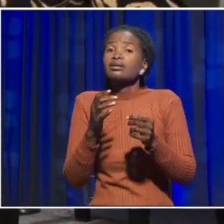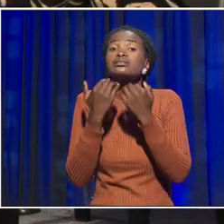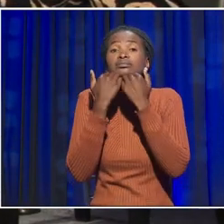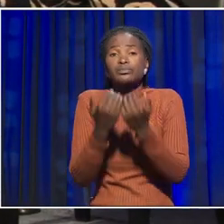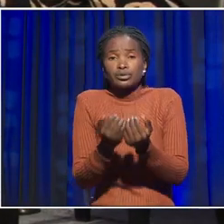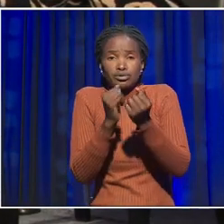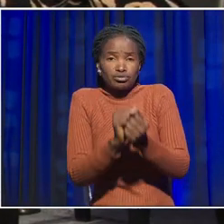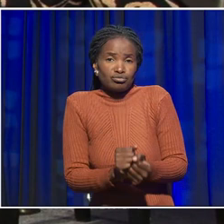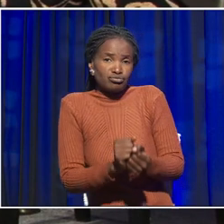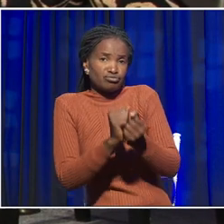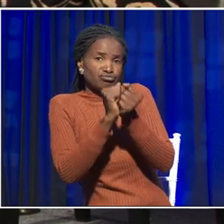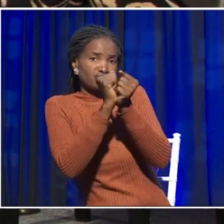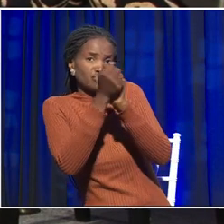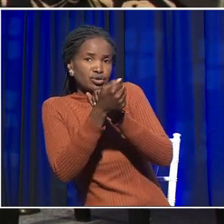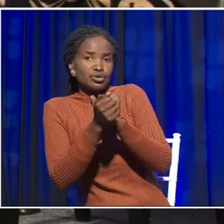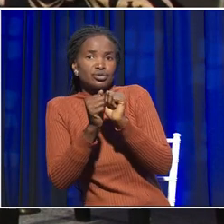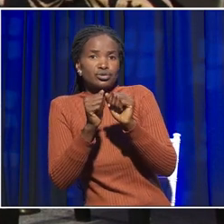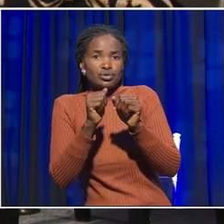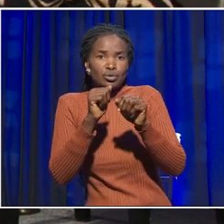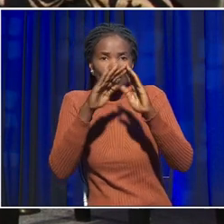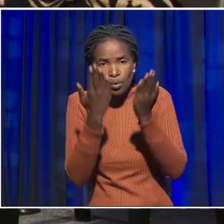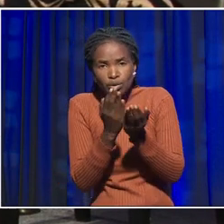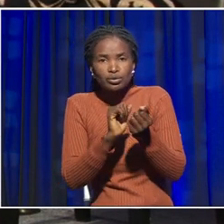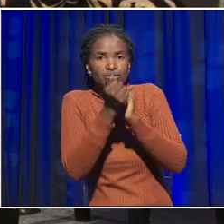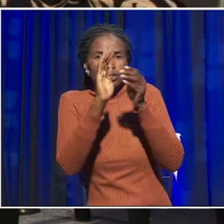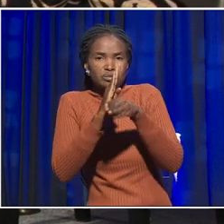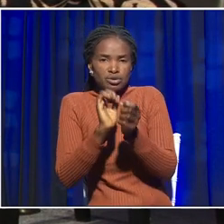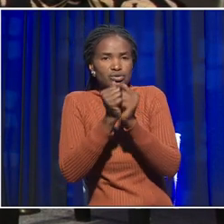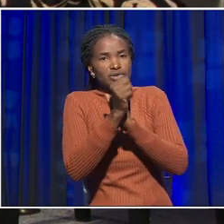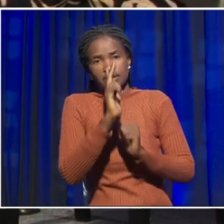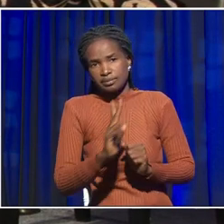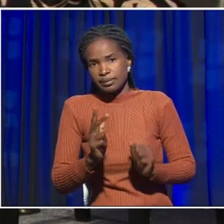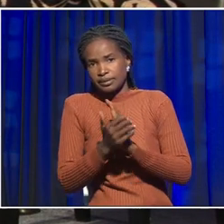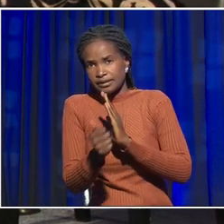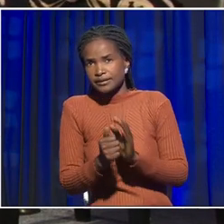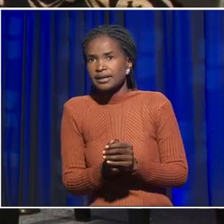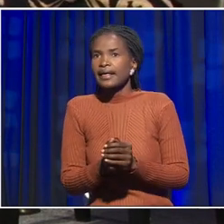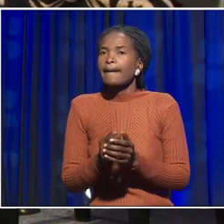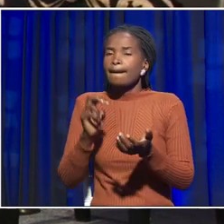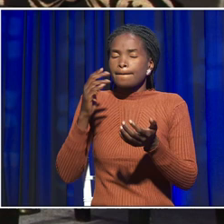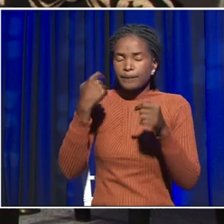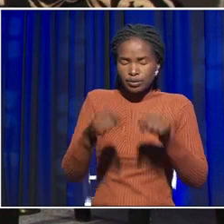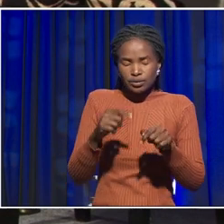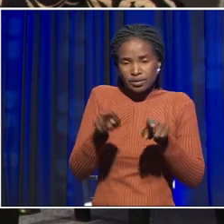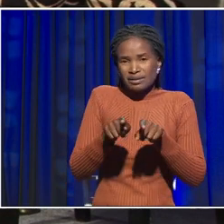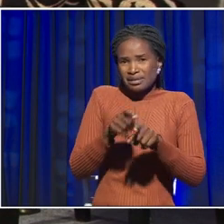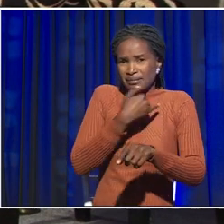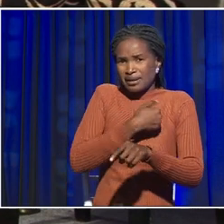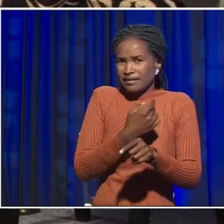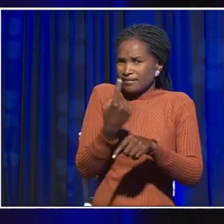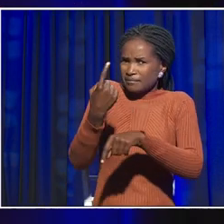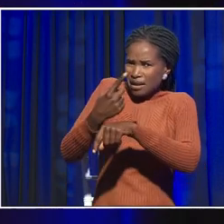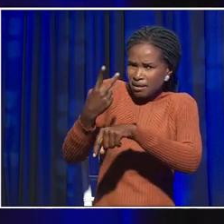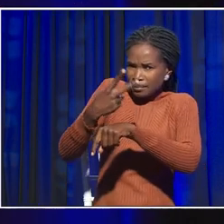transformation. But it doesn't stop there, correct? We know that also in our normal life. And I